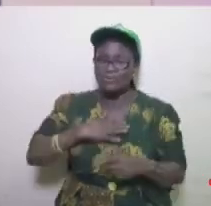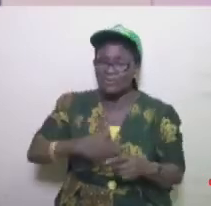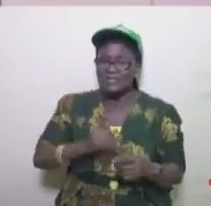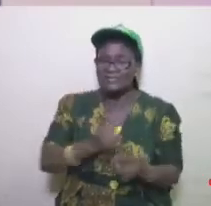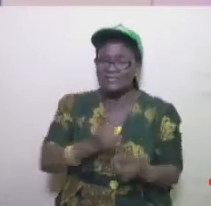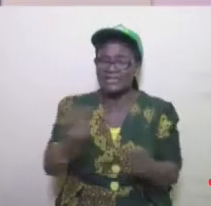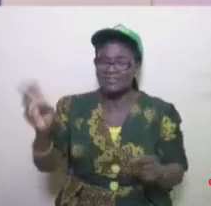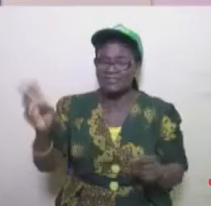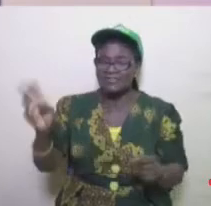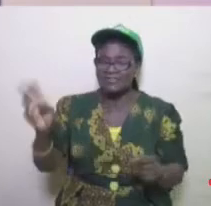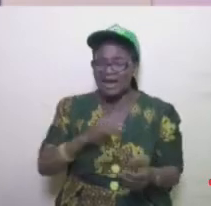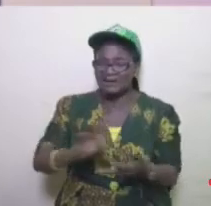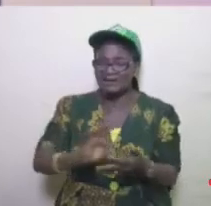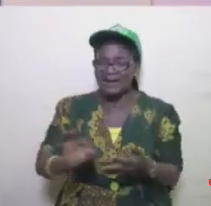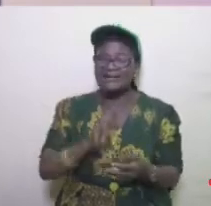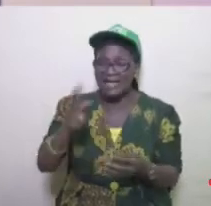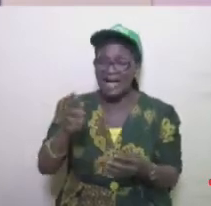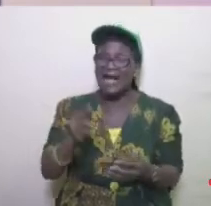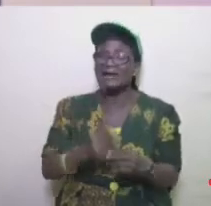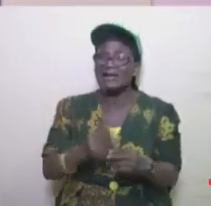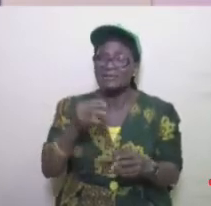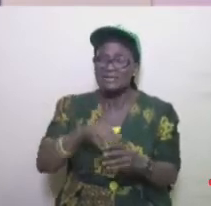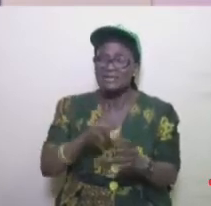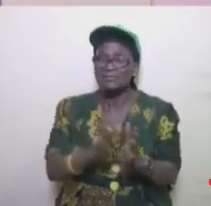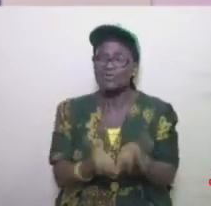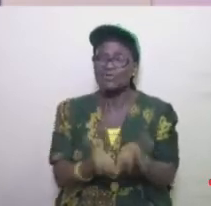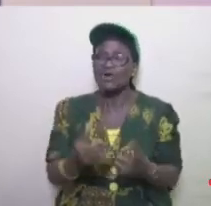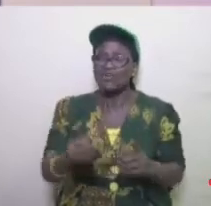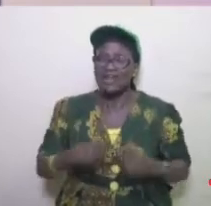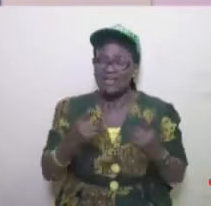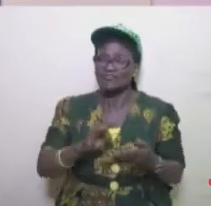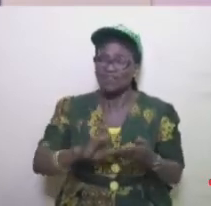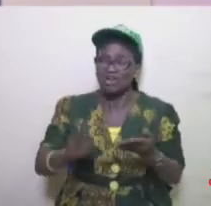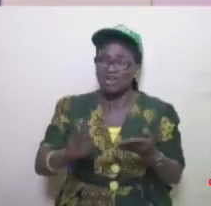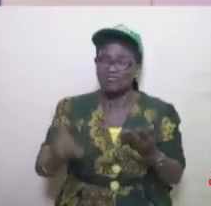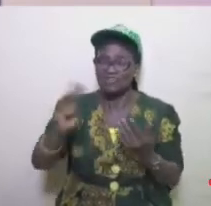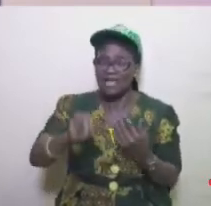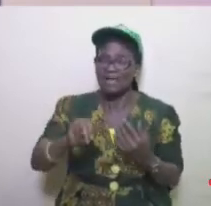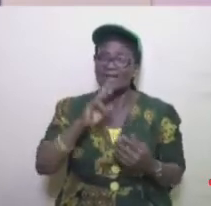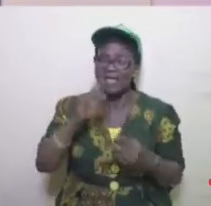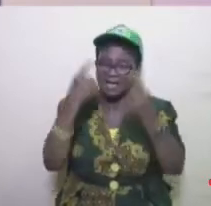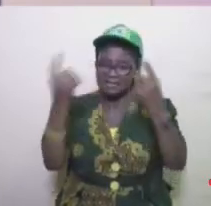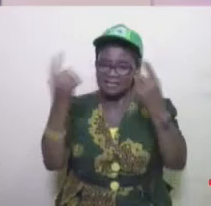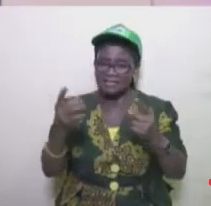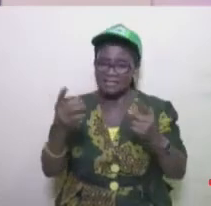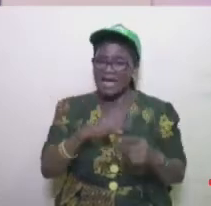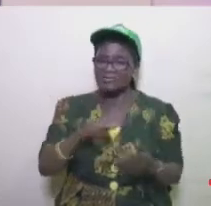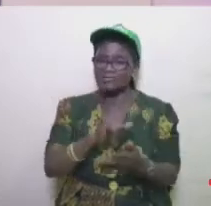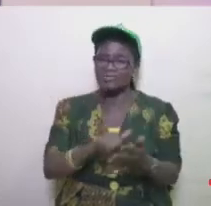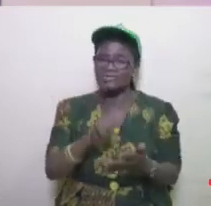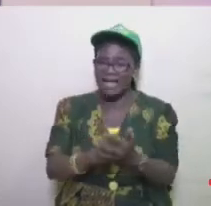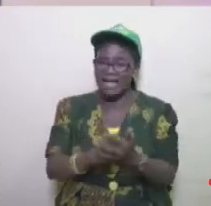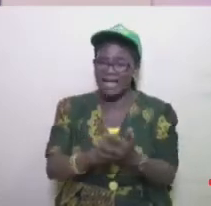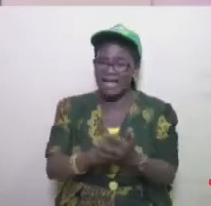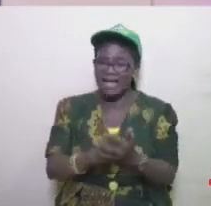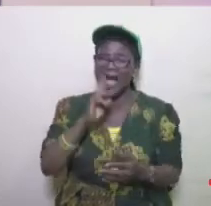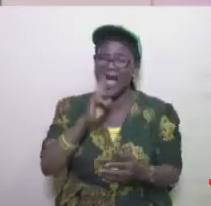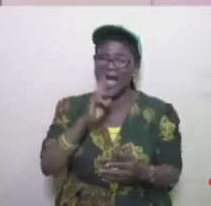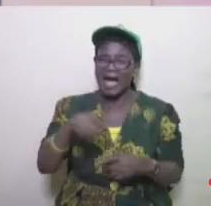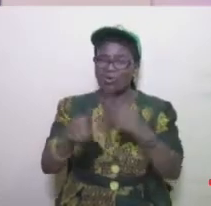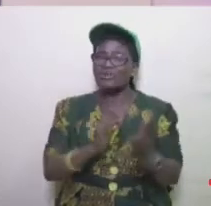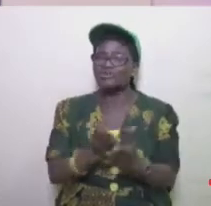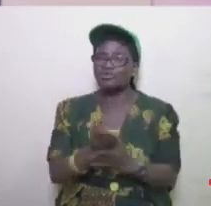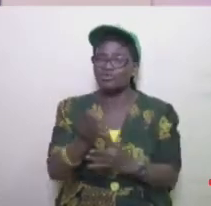book of life. Forgive all their sins. And those who are going through certain issues, they don't even know why.